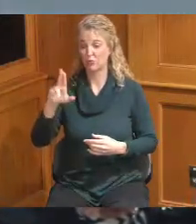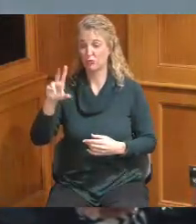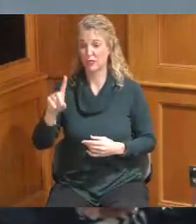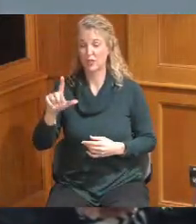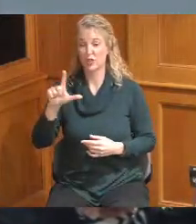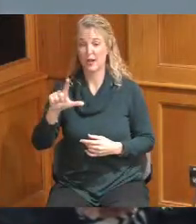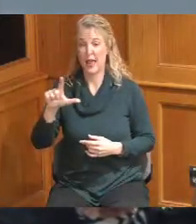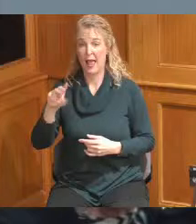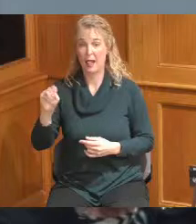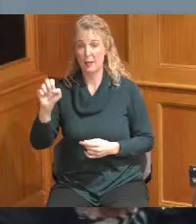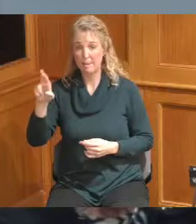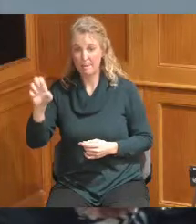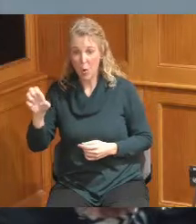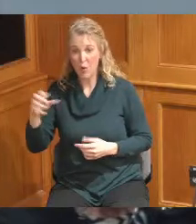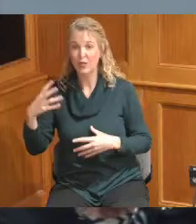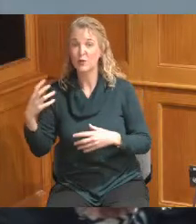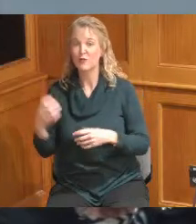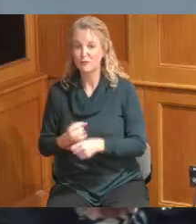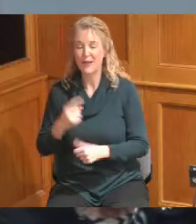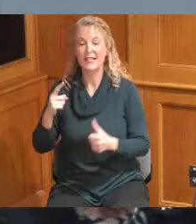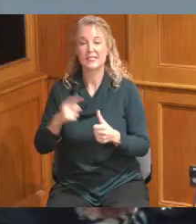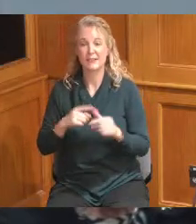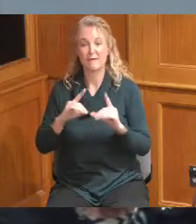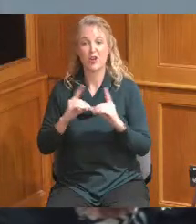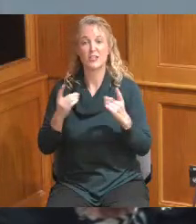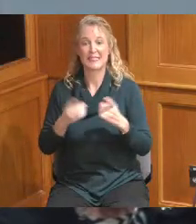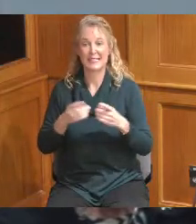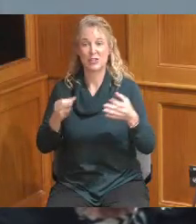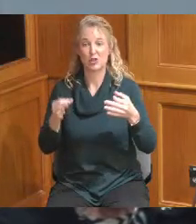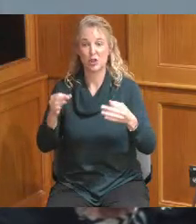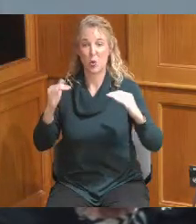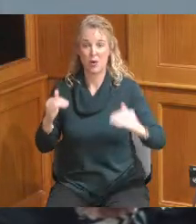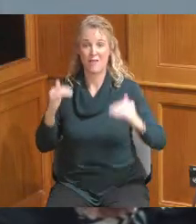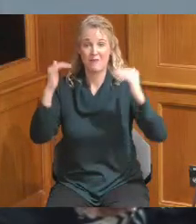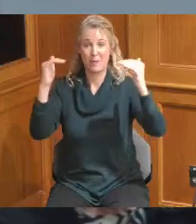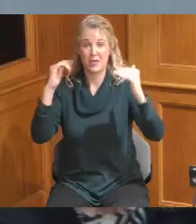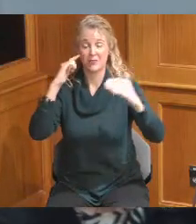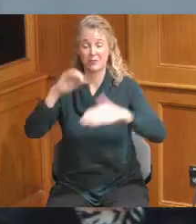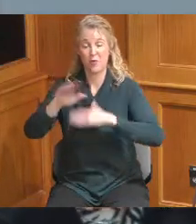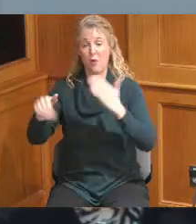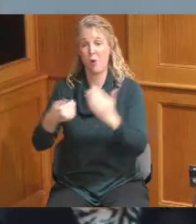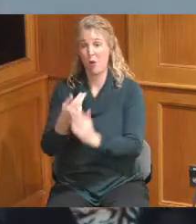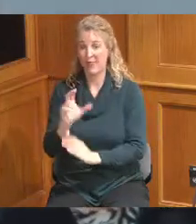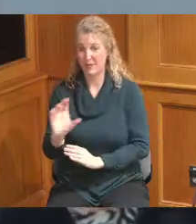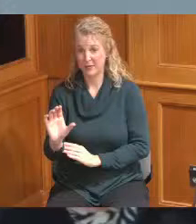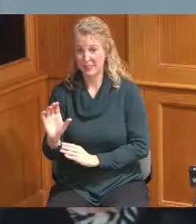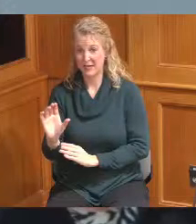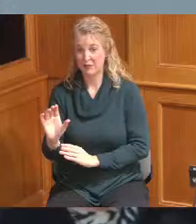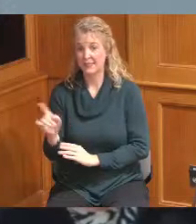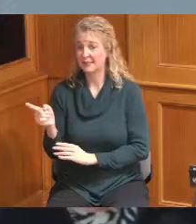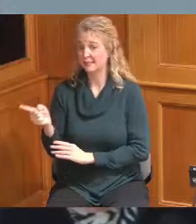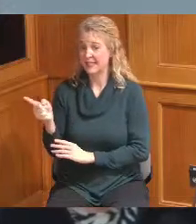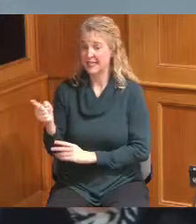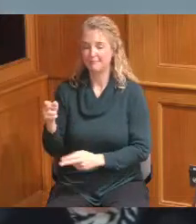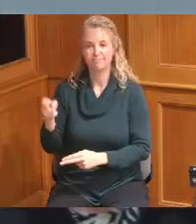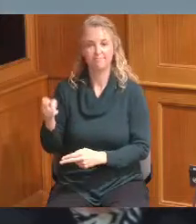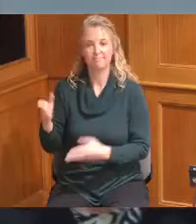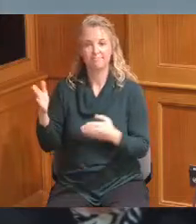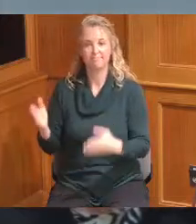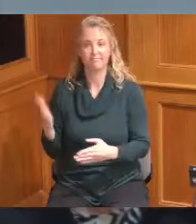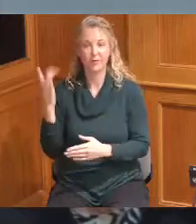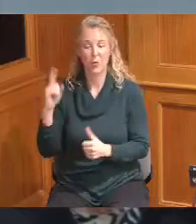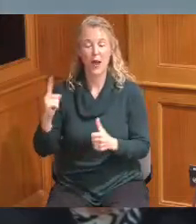Moore won a seat on the 1st District Court of Appeals, which serves all of Hamilton County. He made history as the